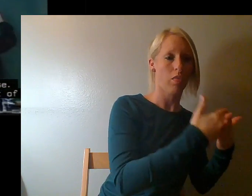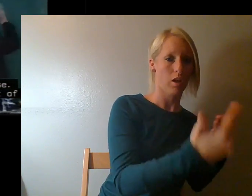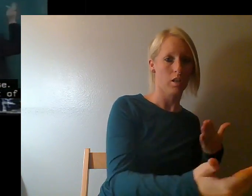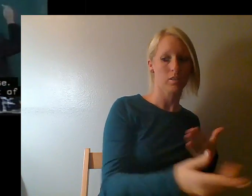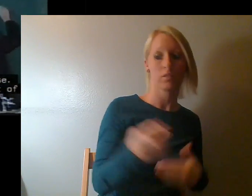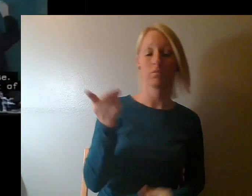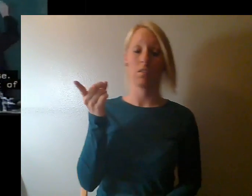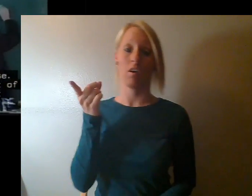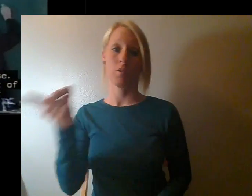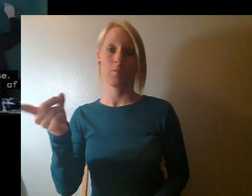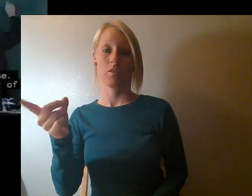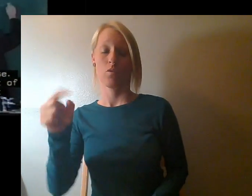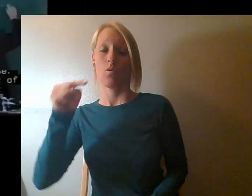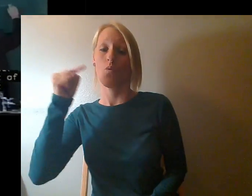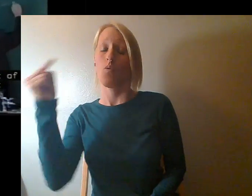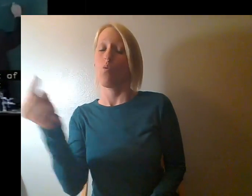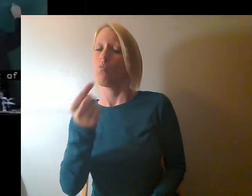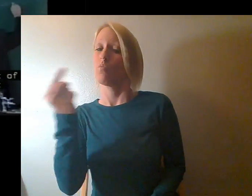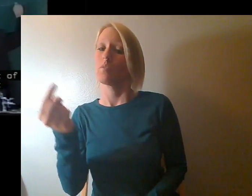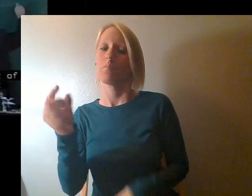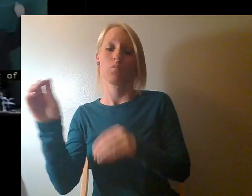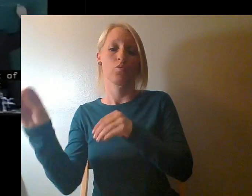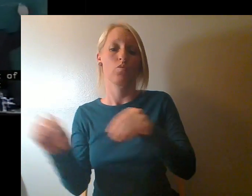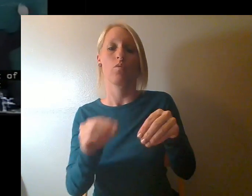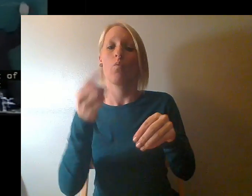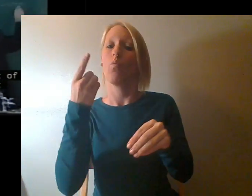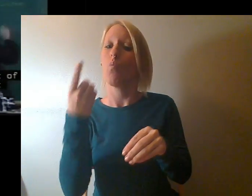of only one material, and that material is water.